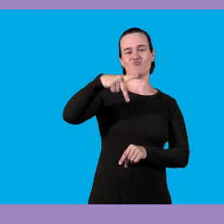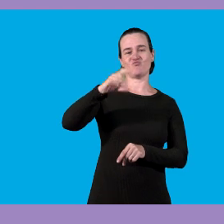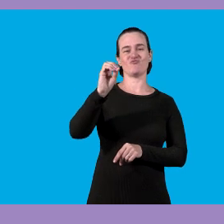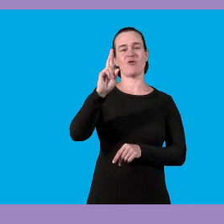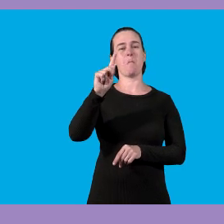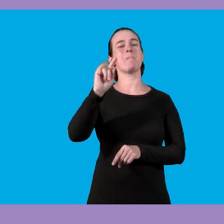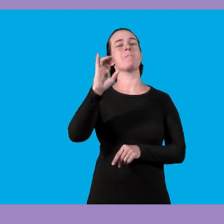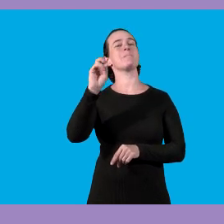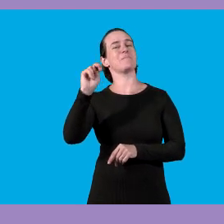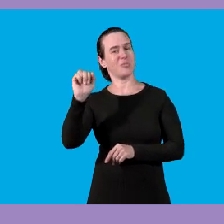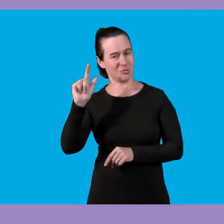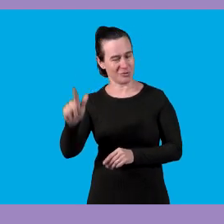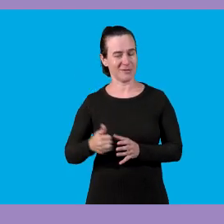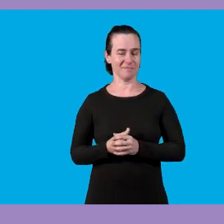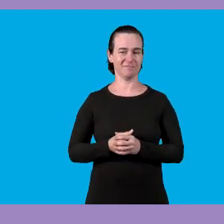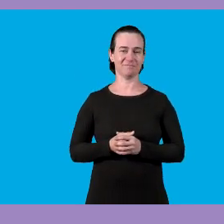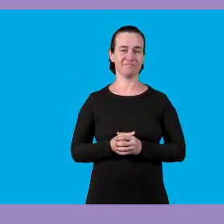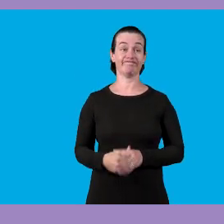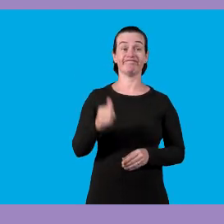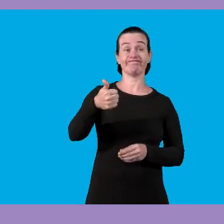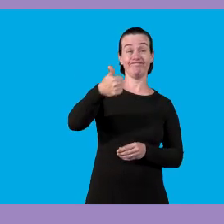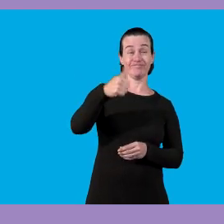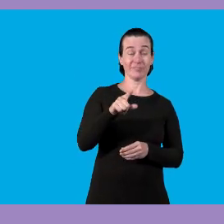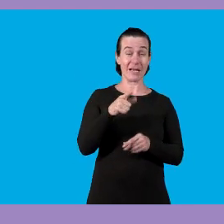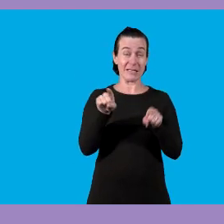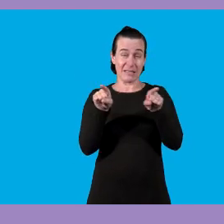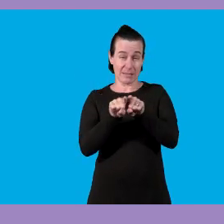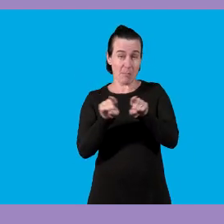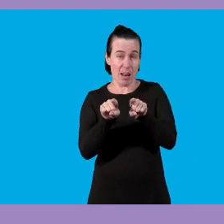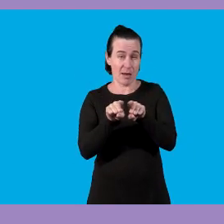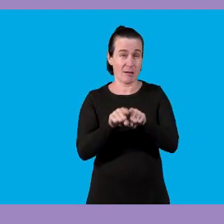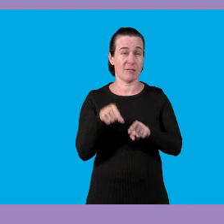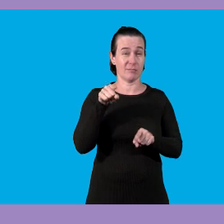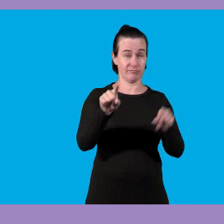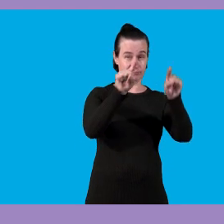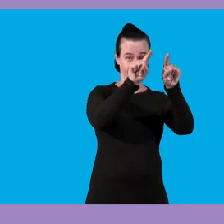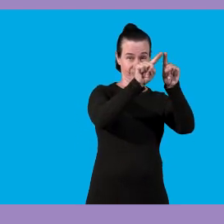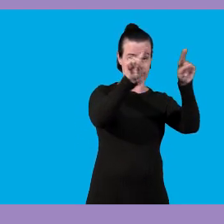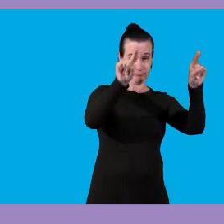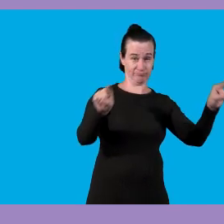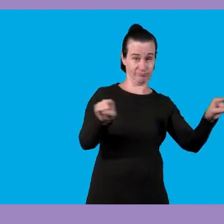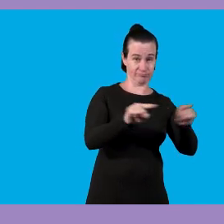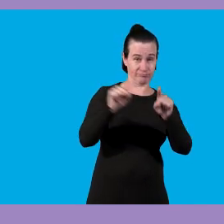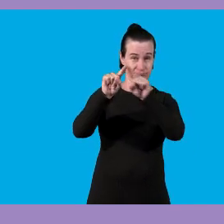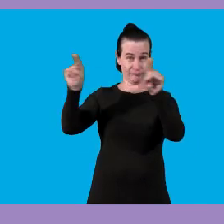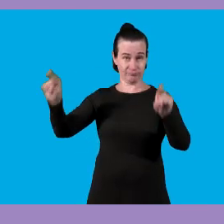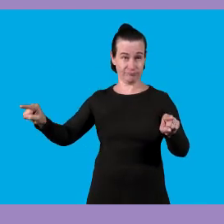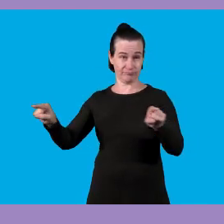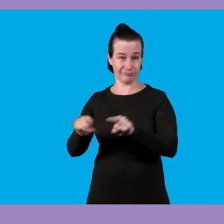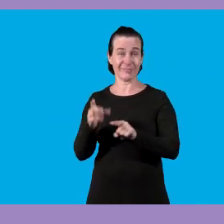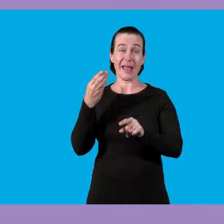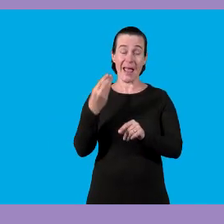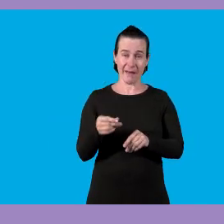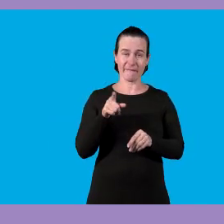next part. Similar quadrilaterals have equal corresponding angles, and the corresponding sides are